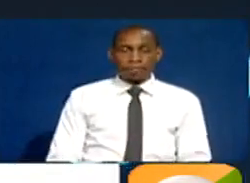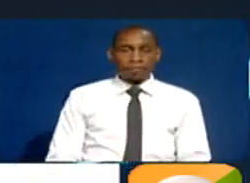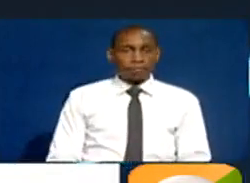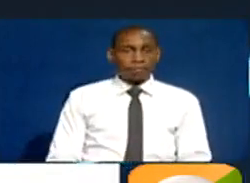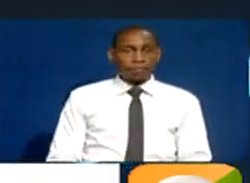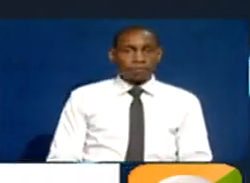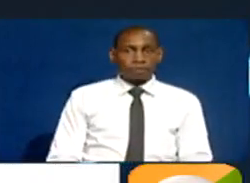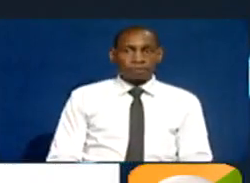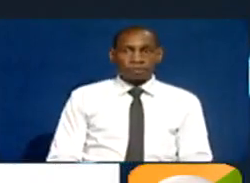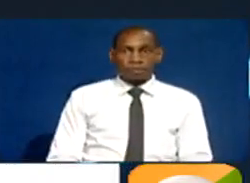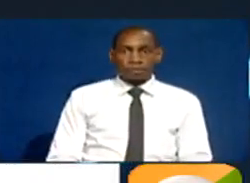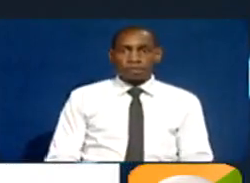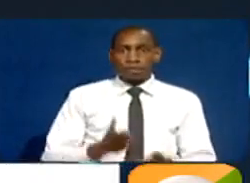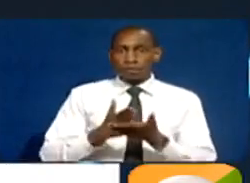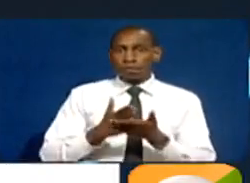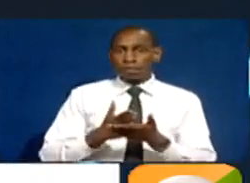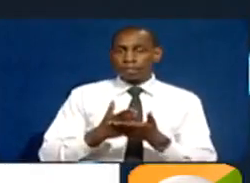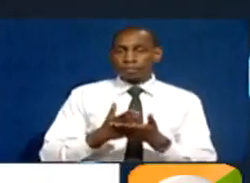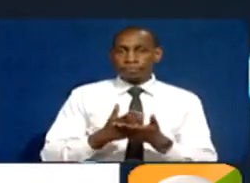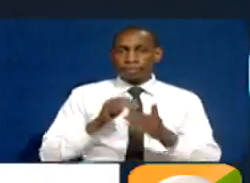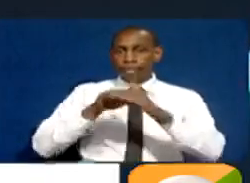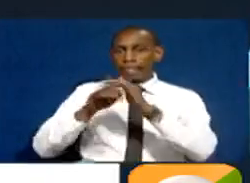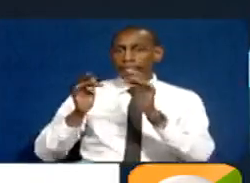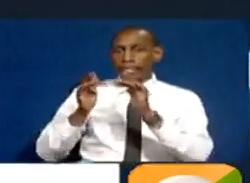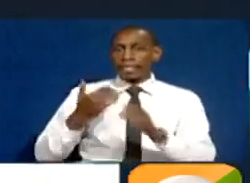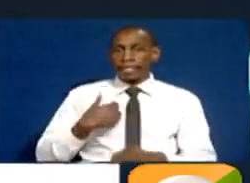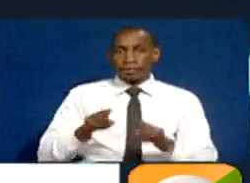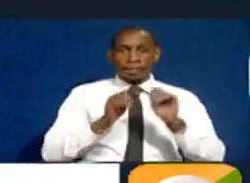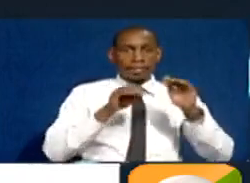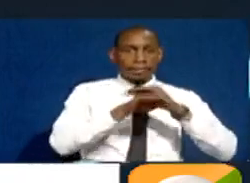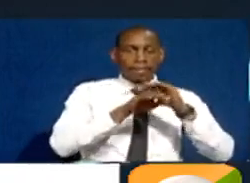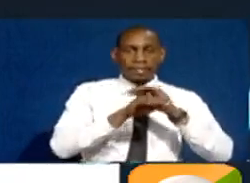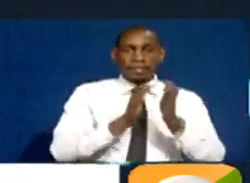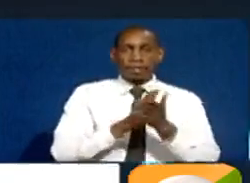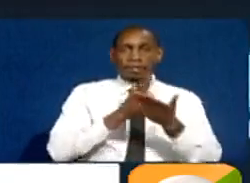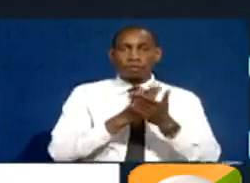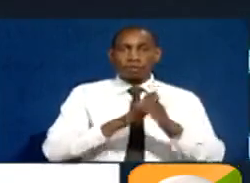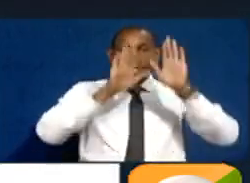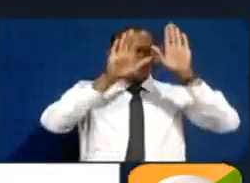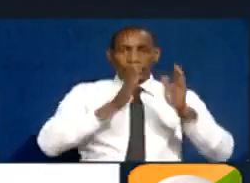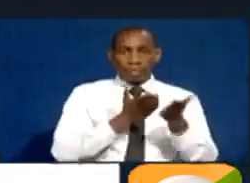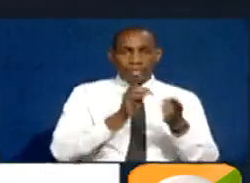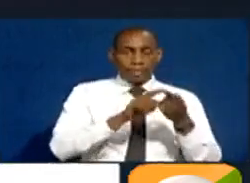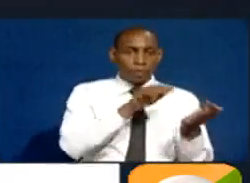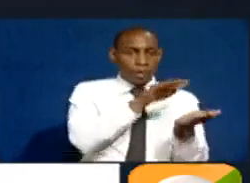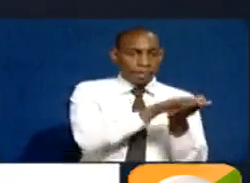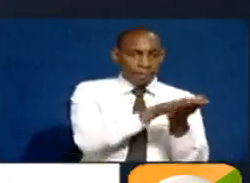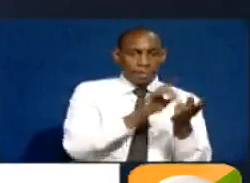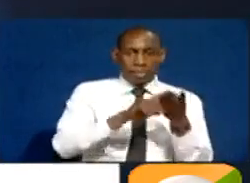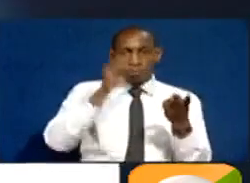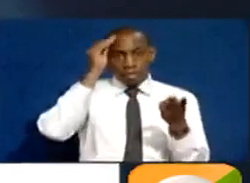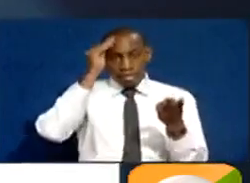Today, a consumer who doesn't have access to the internet misses out access on very important services, whether it's banking, whether